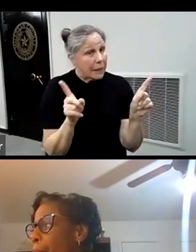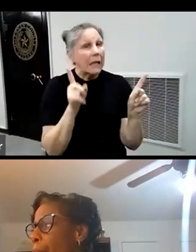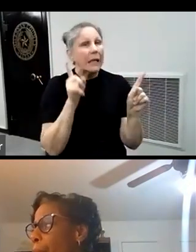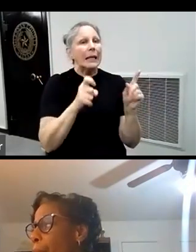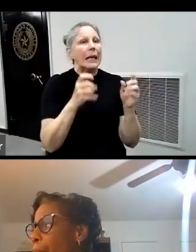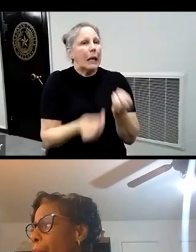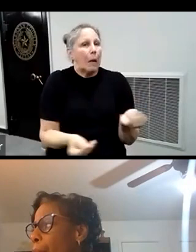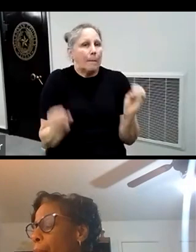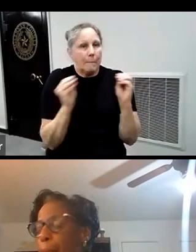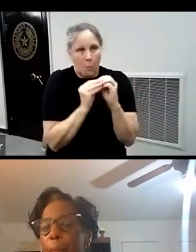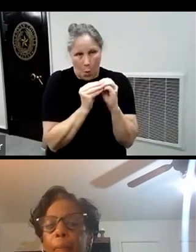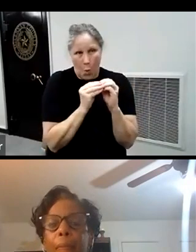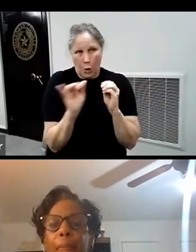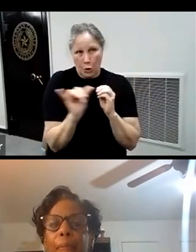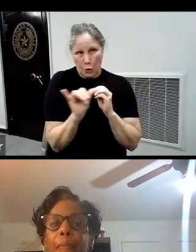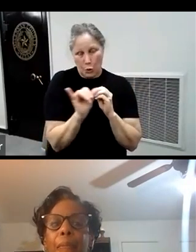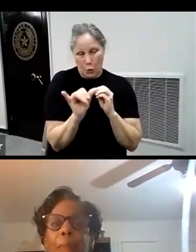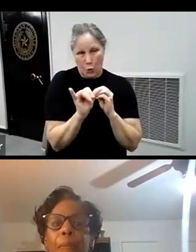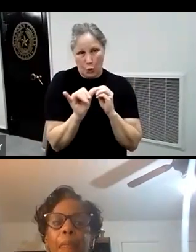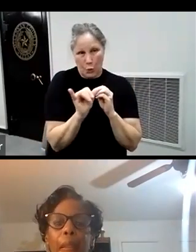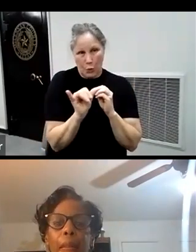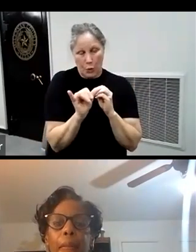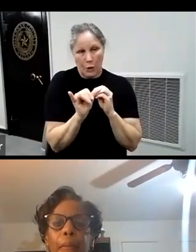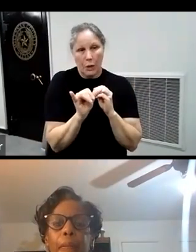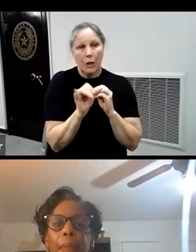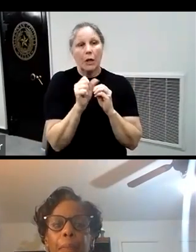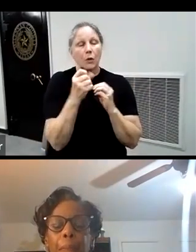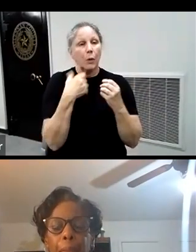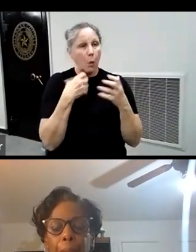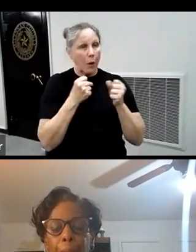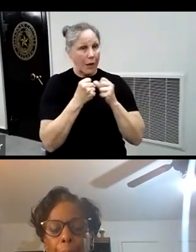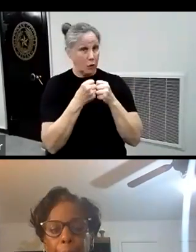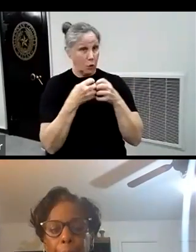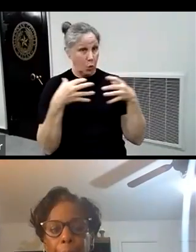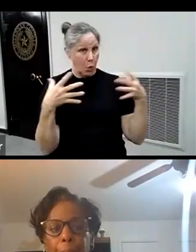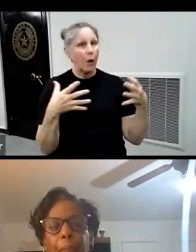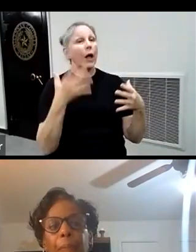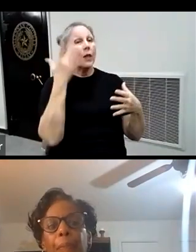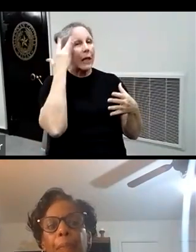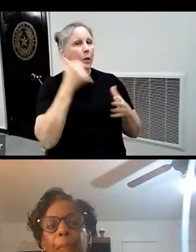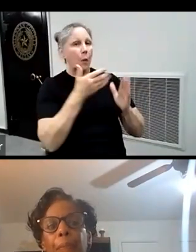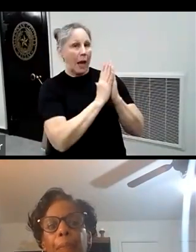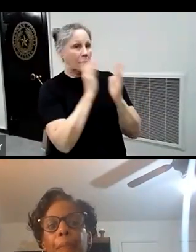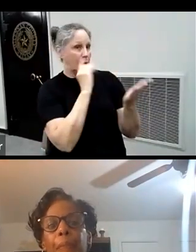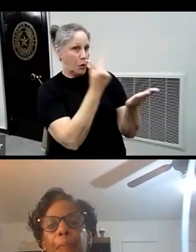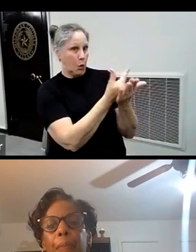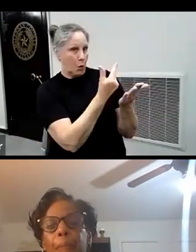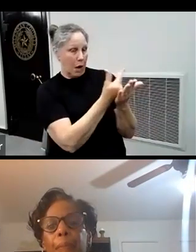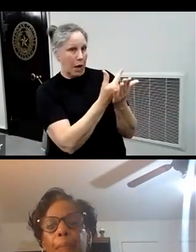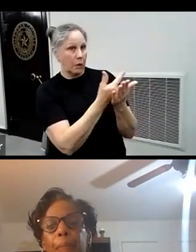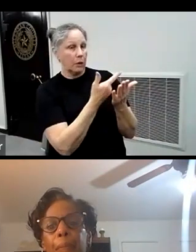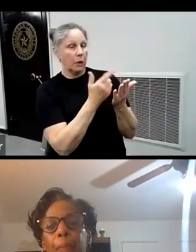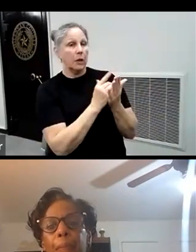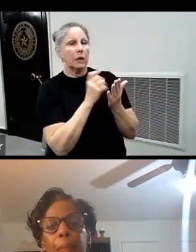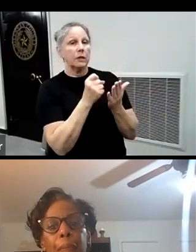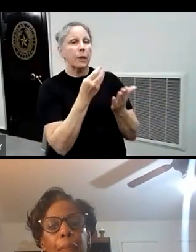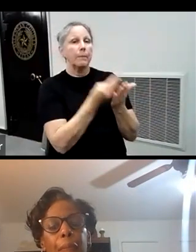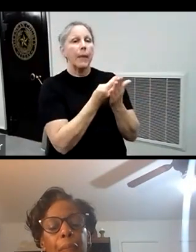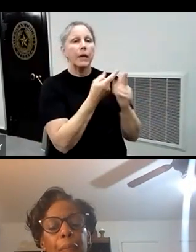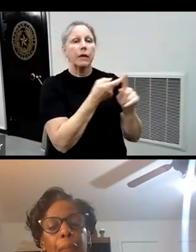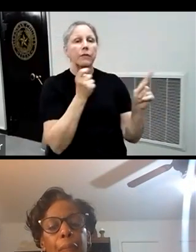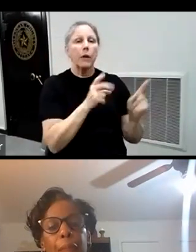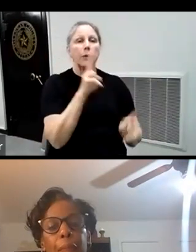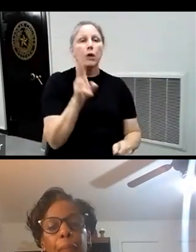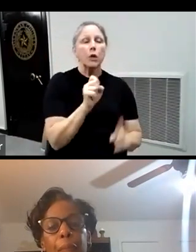services is very clear. So we need to grow, and so that's the reason for the grant request. The funding is through the